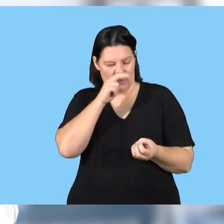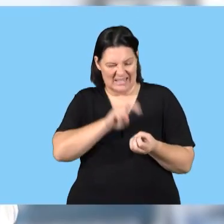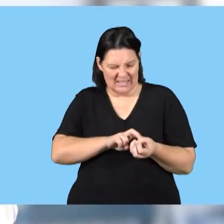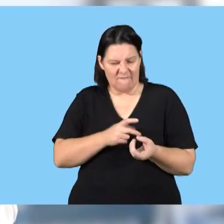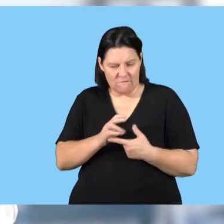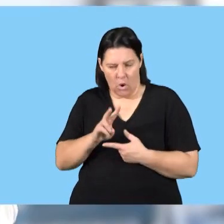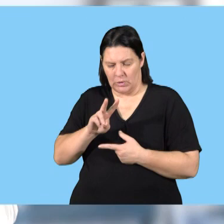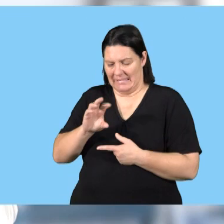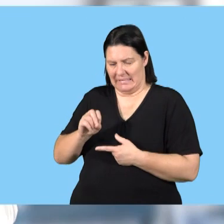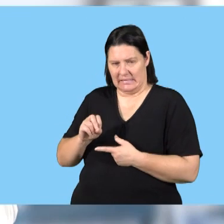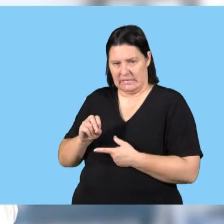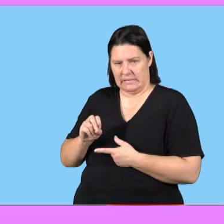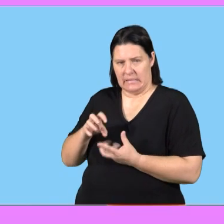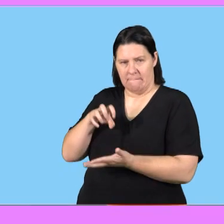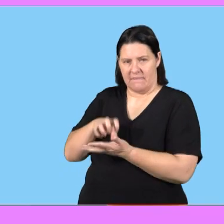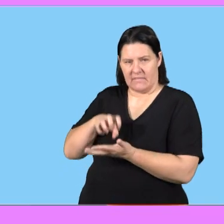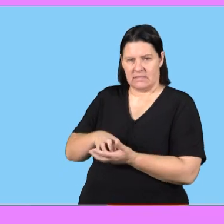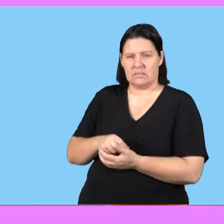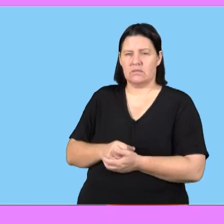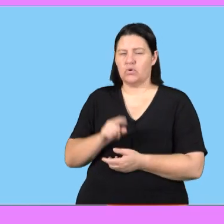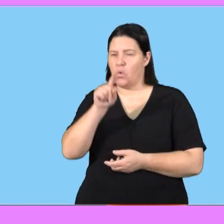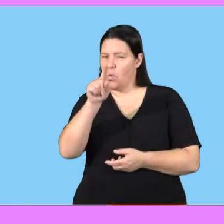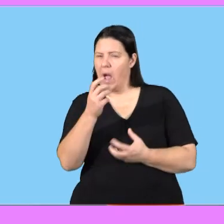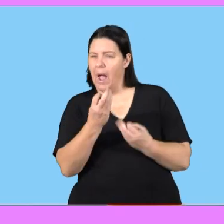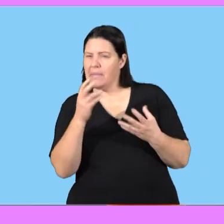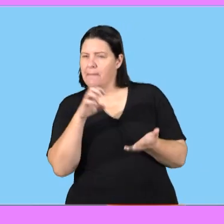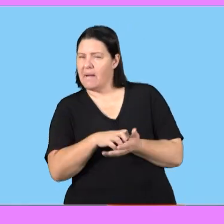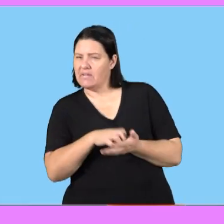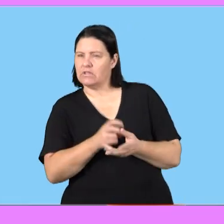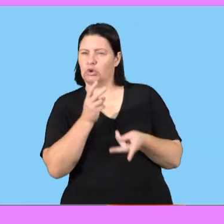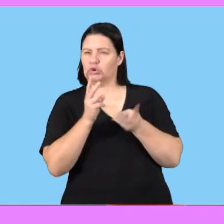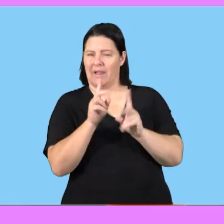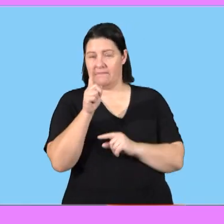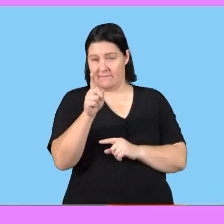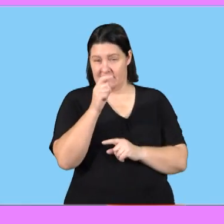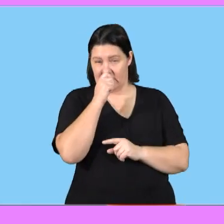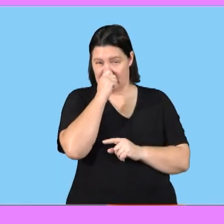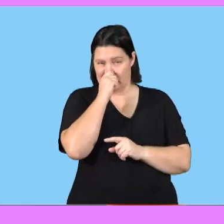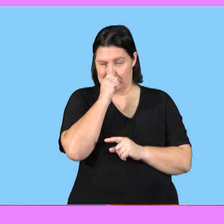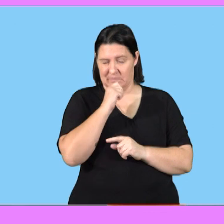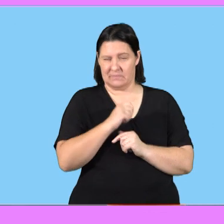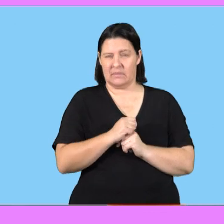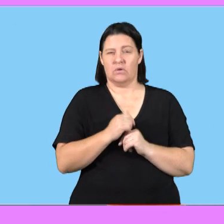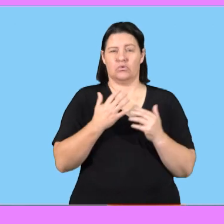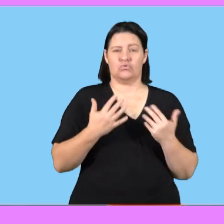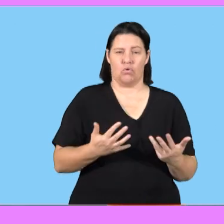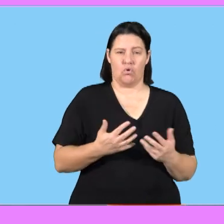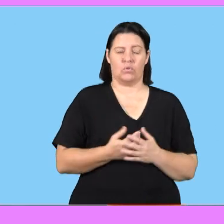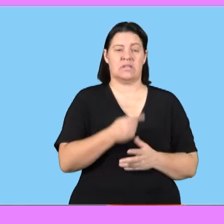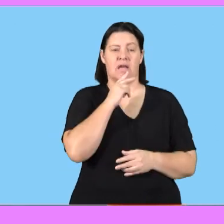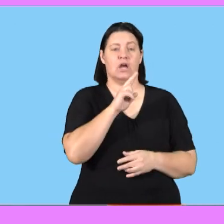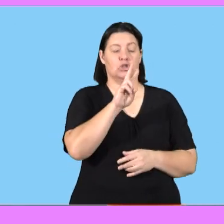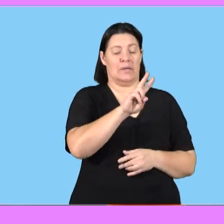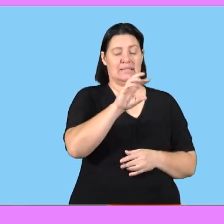20 muffins, we check that we had muffins, number of muffins which was given. So we will